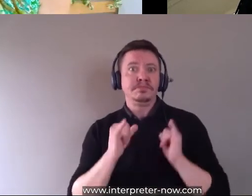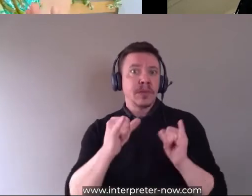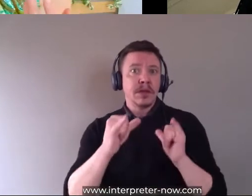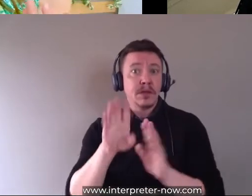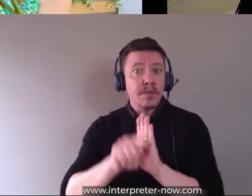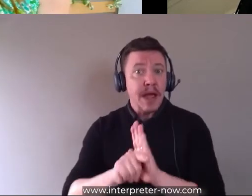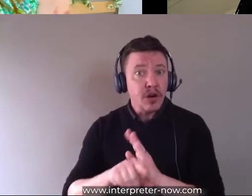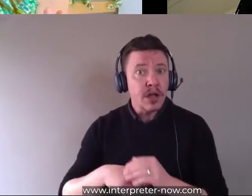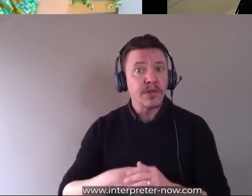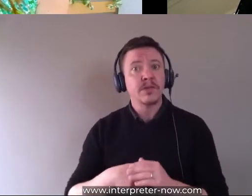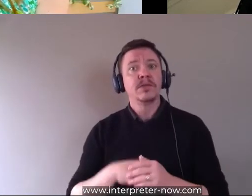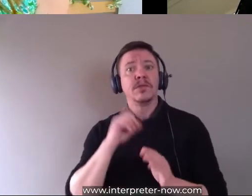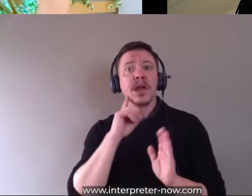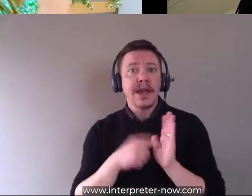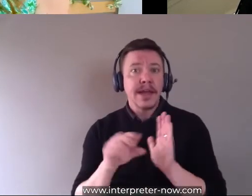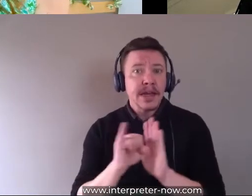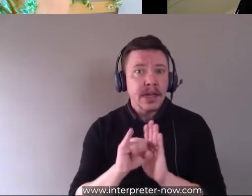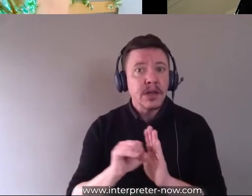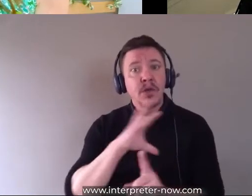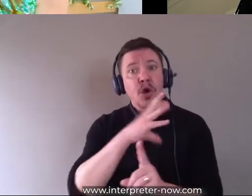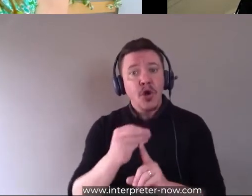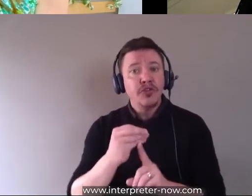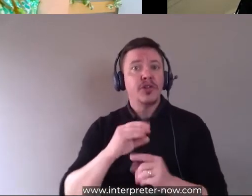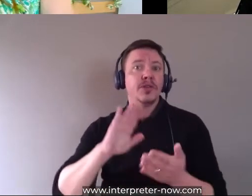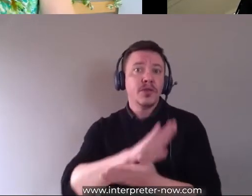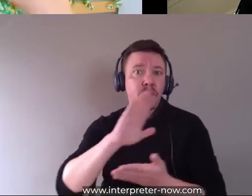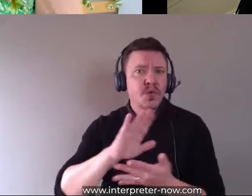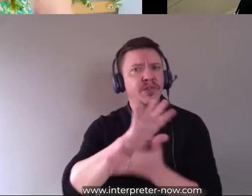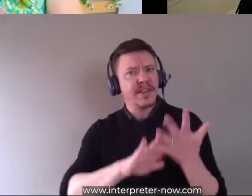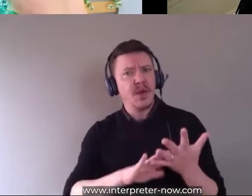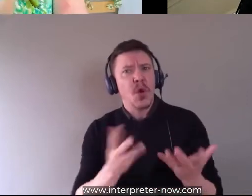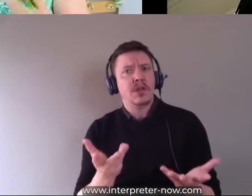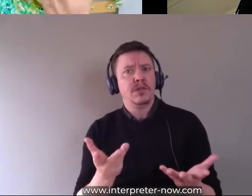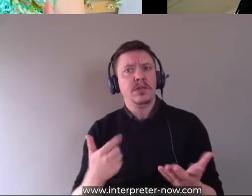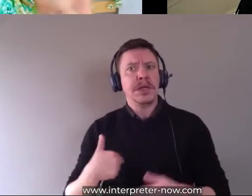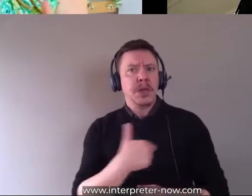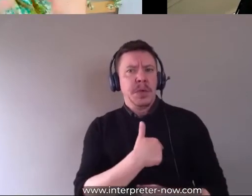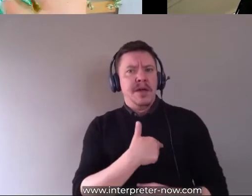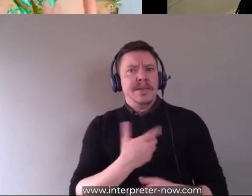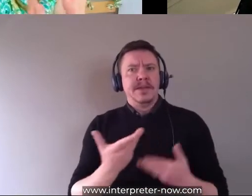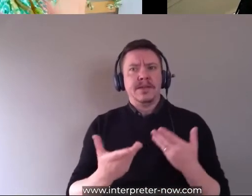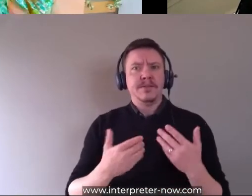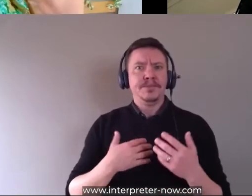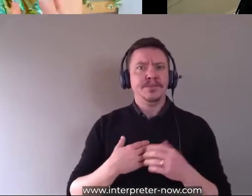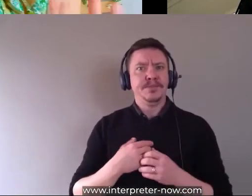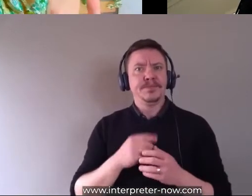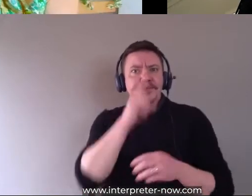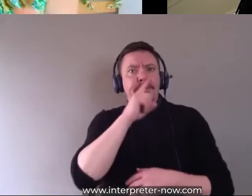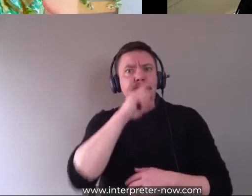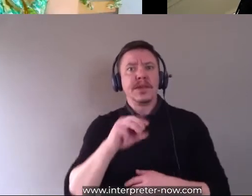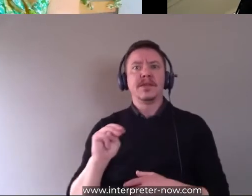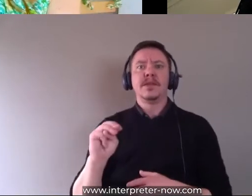backgrounds, identities, cultures, schools, and so on. And so we have this kind of myth of